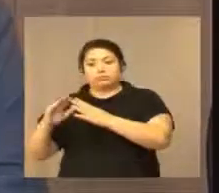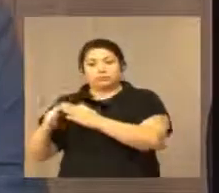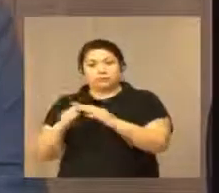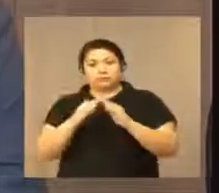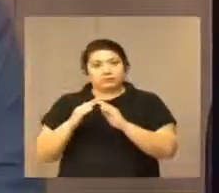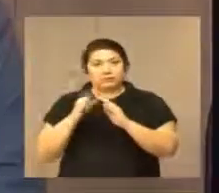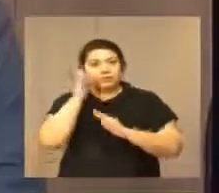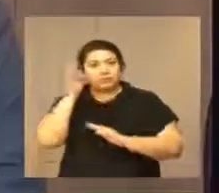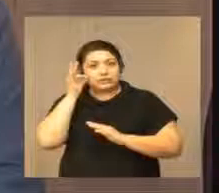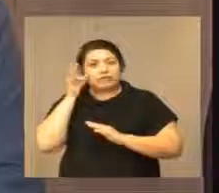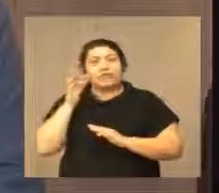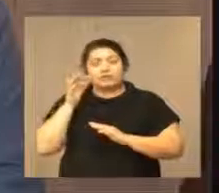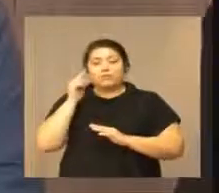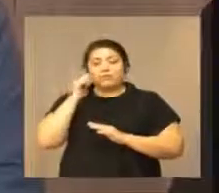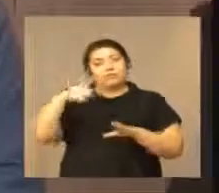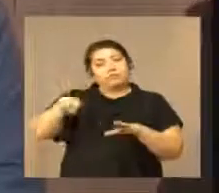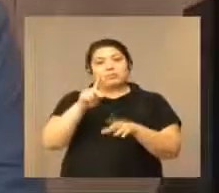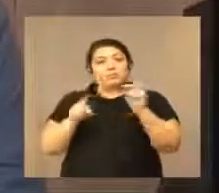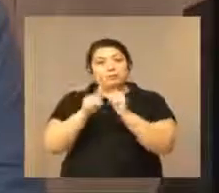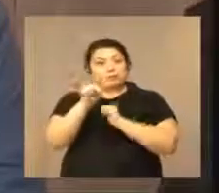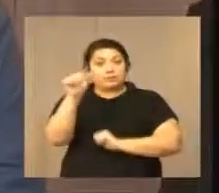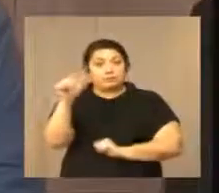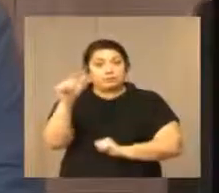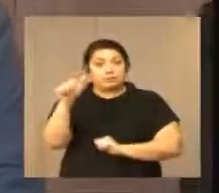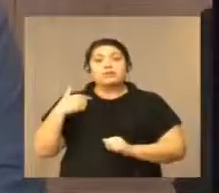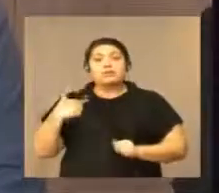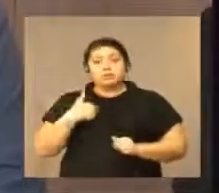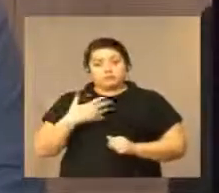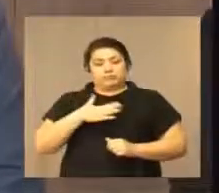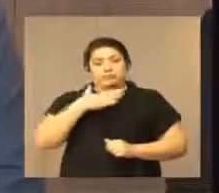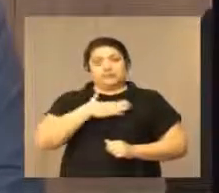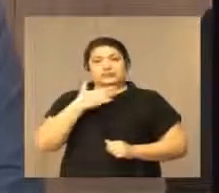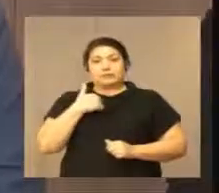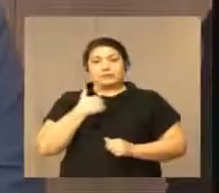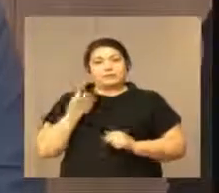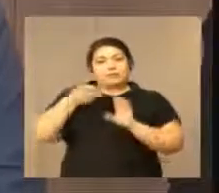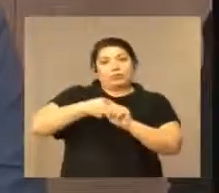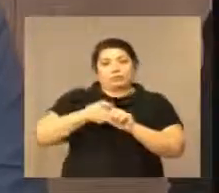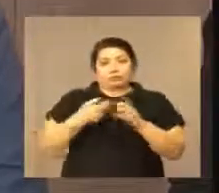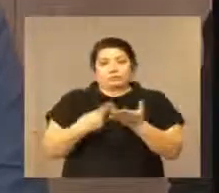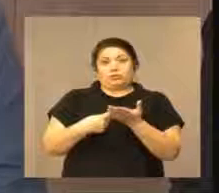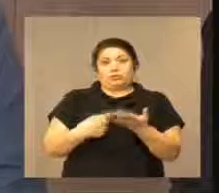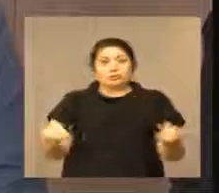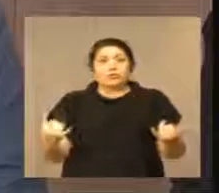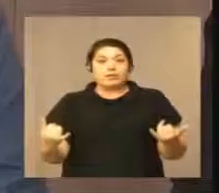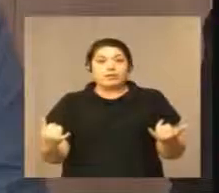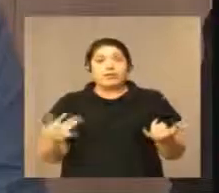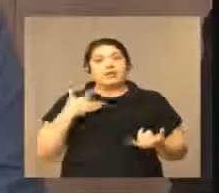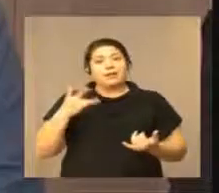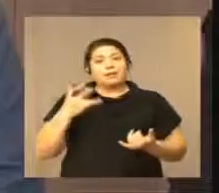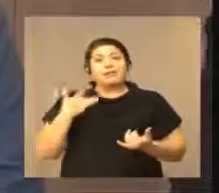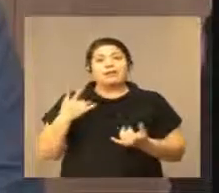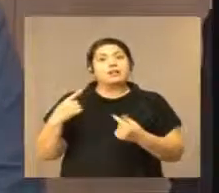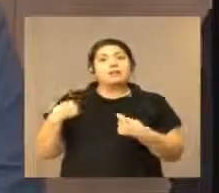persons with disabilities. I'm very pleased to contribute to this dialogue. It's a long time in